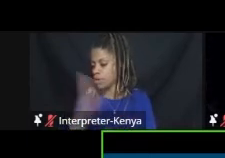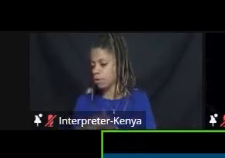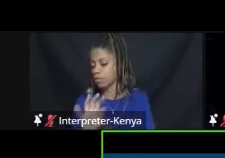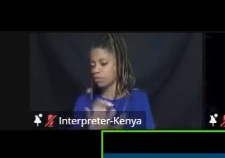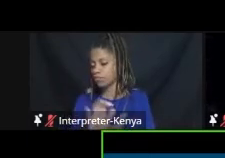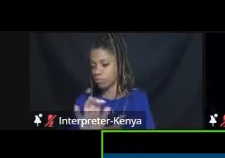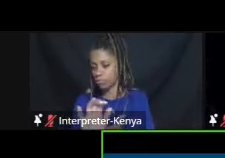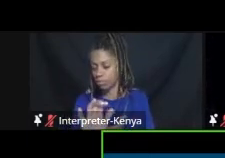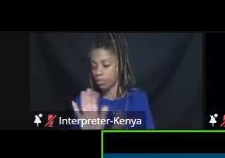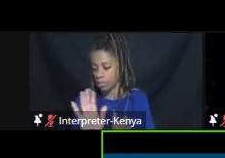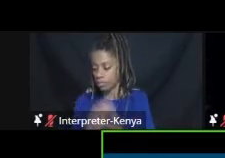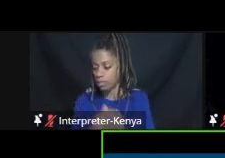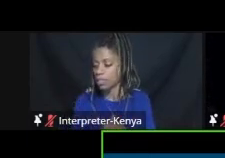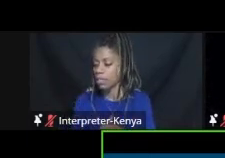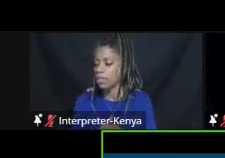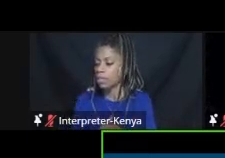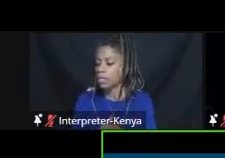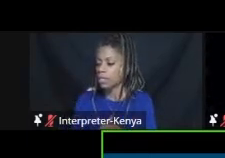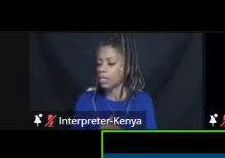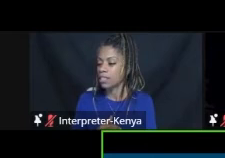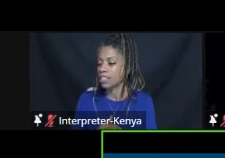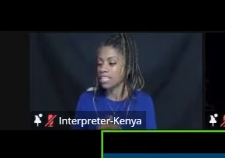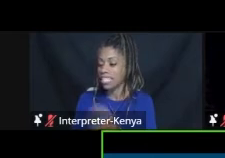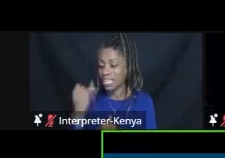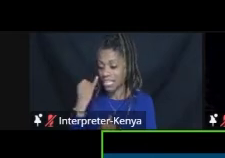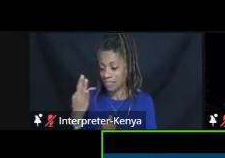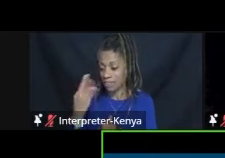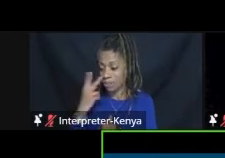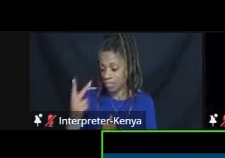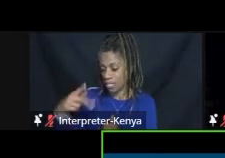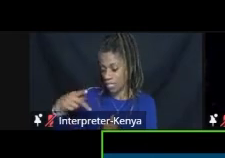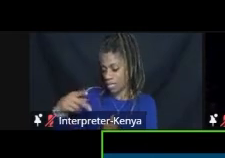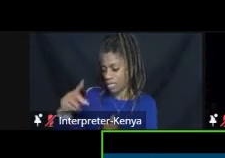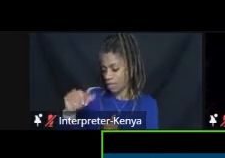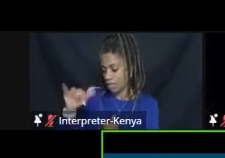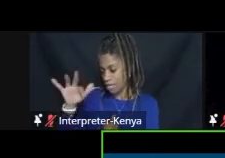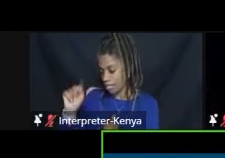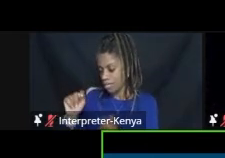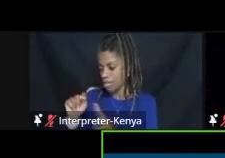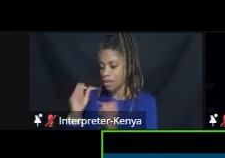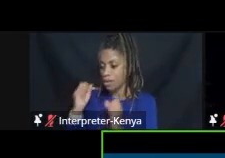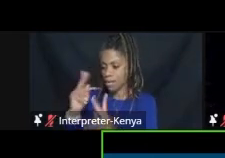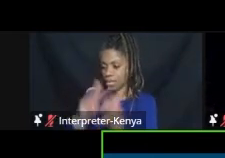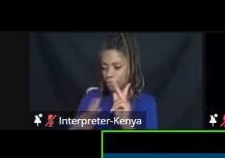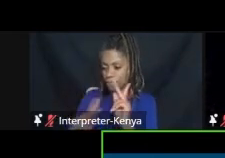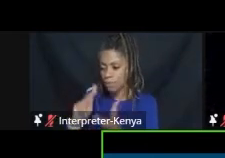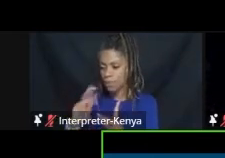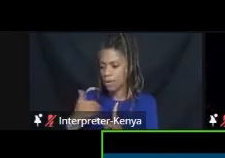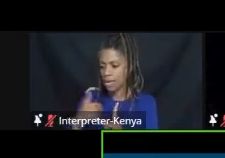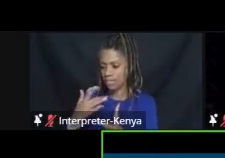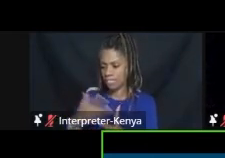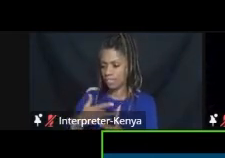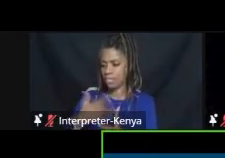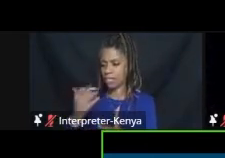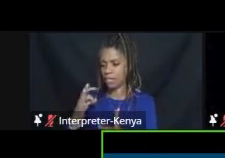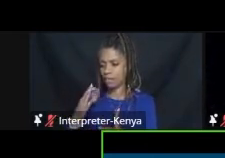in the Padlet, there are people of a lot of different backgrounds who identify a similar set of feelings, this feeling of being